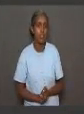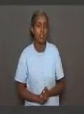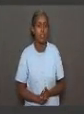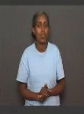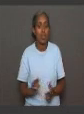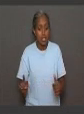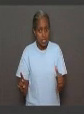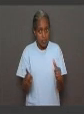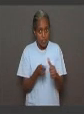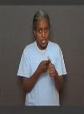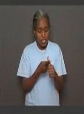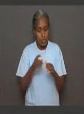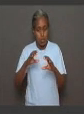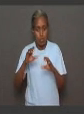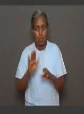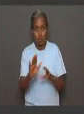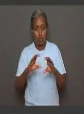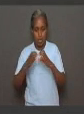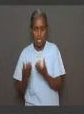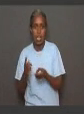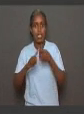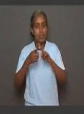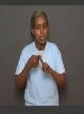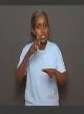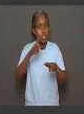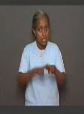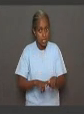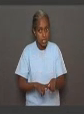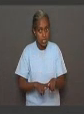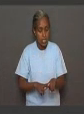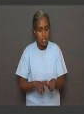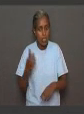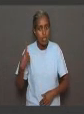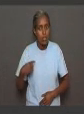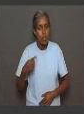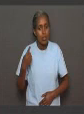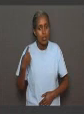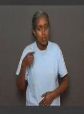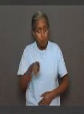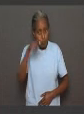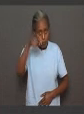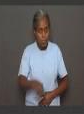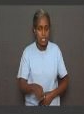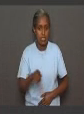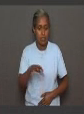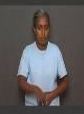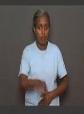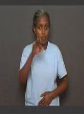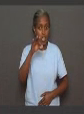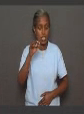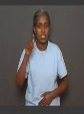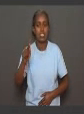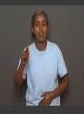Once the first of your classmates has a seat, you must find the factorial